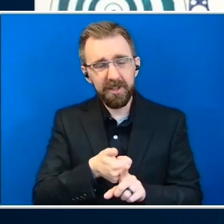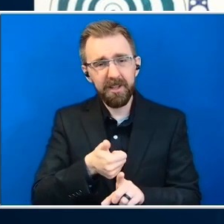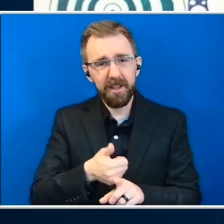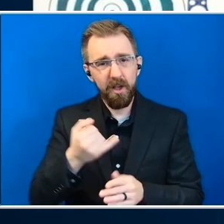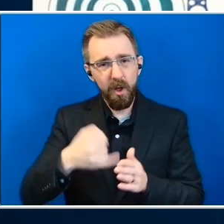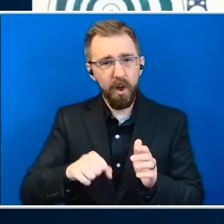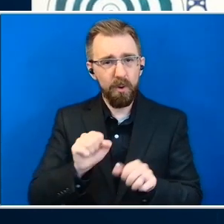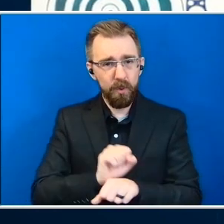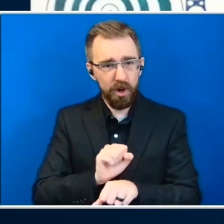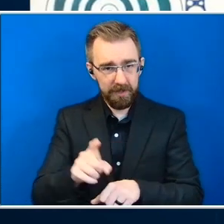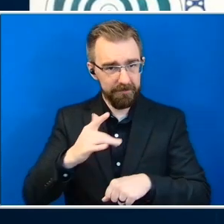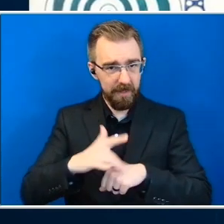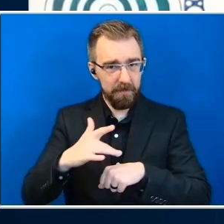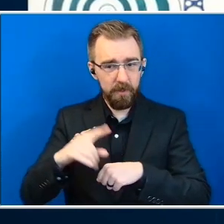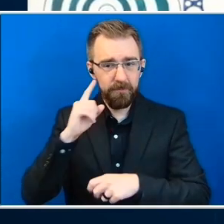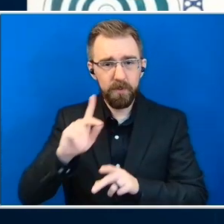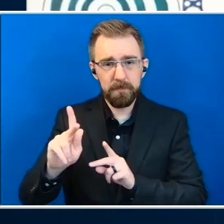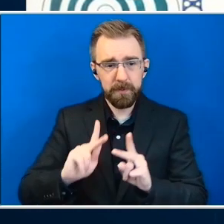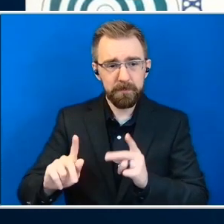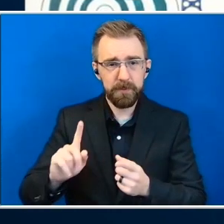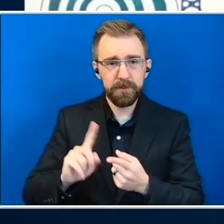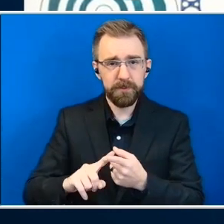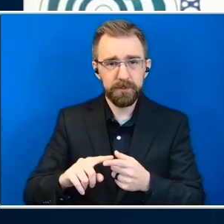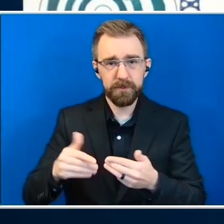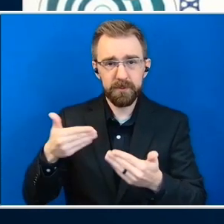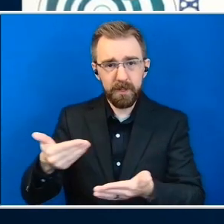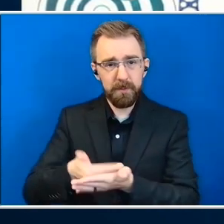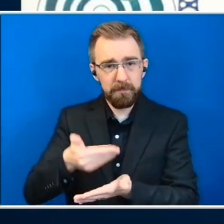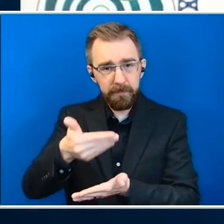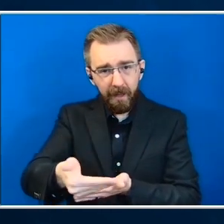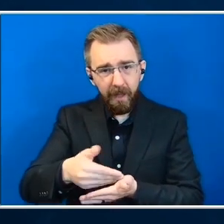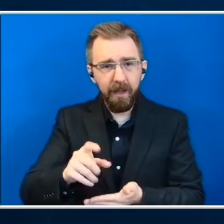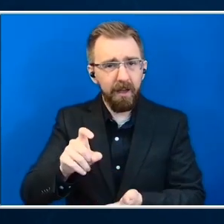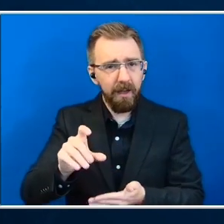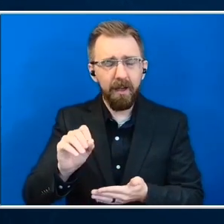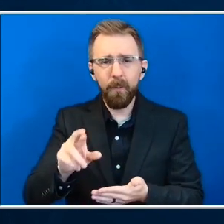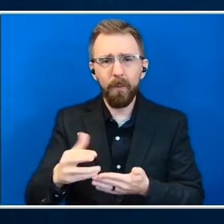for people to buy or purchase, or?